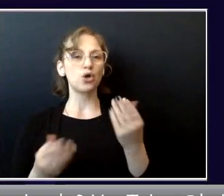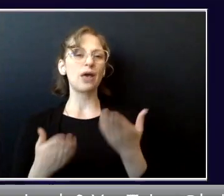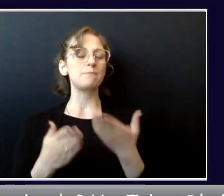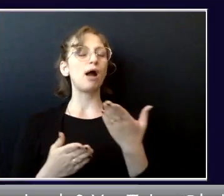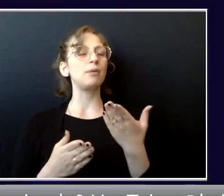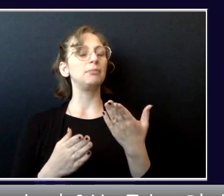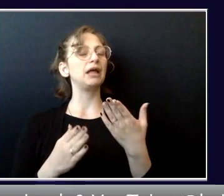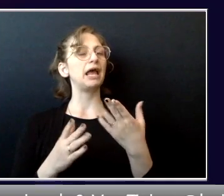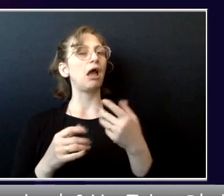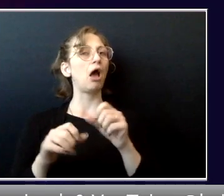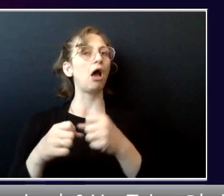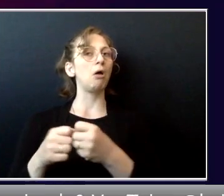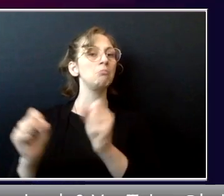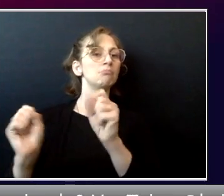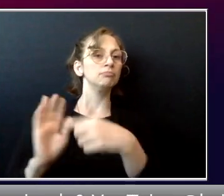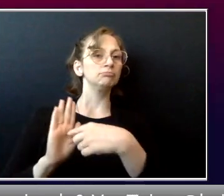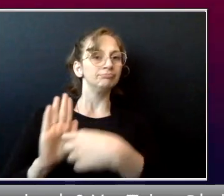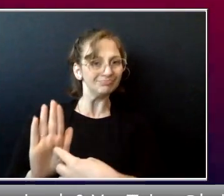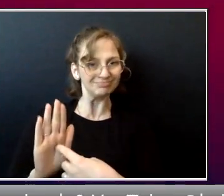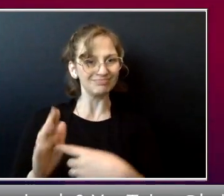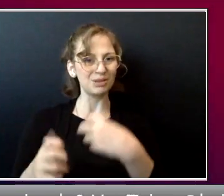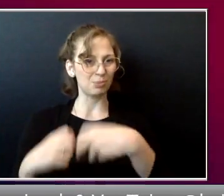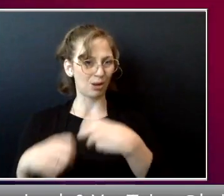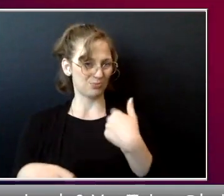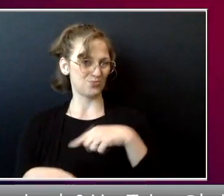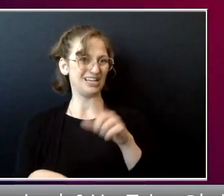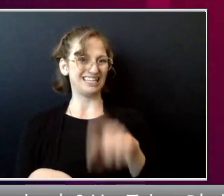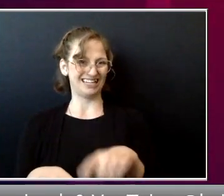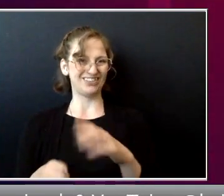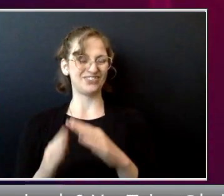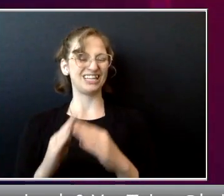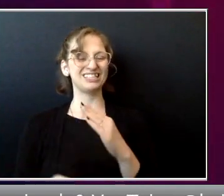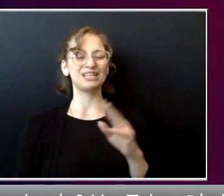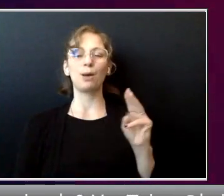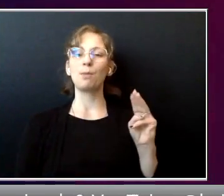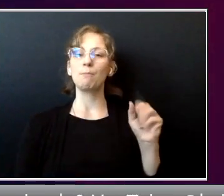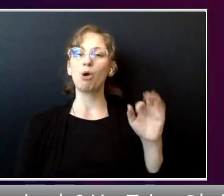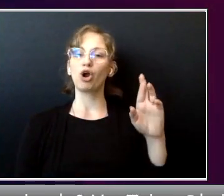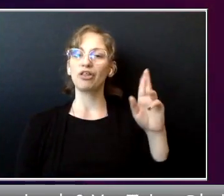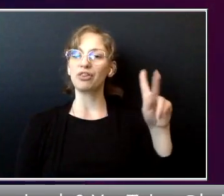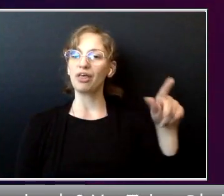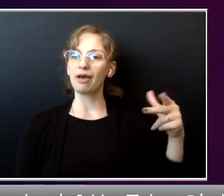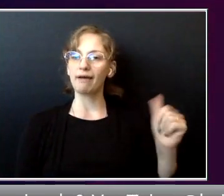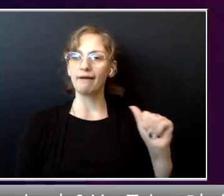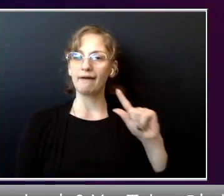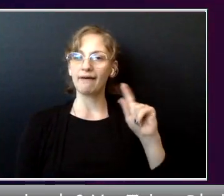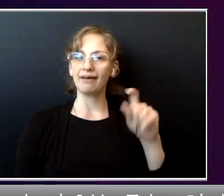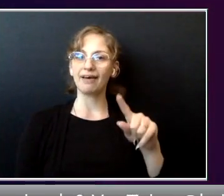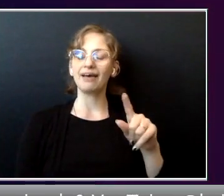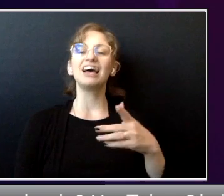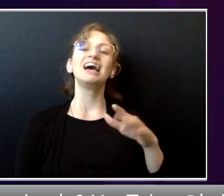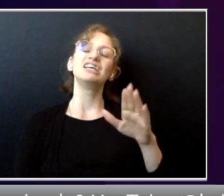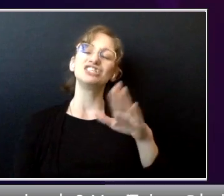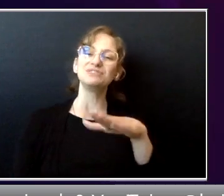Martha Reesley has a comment for Steve. She writes, Steve, you have really nice legs.